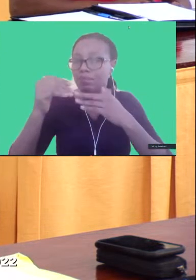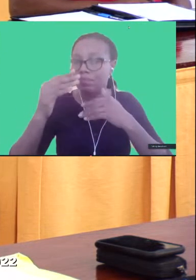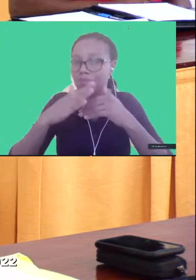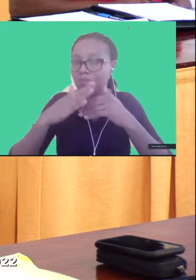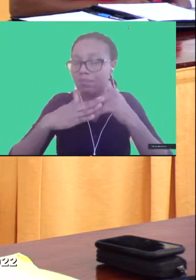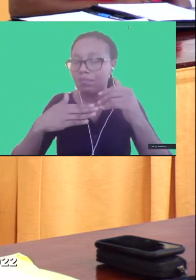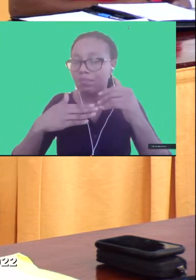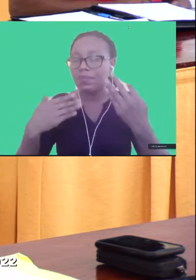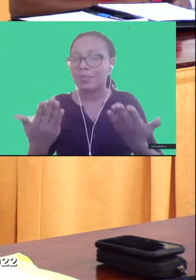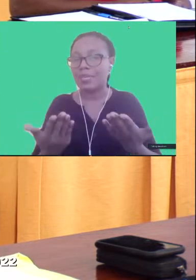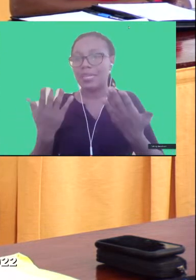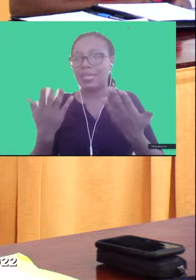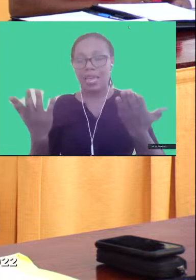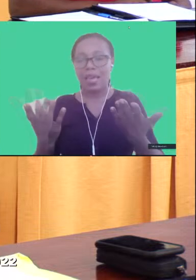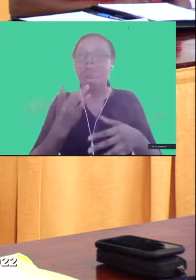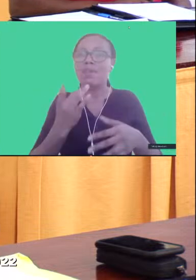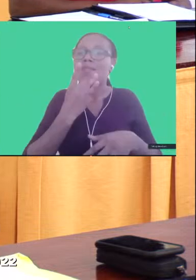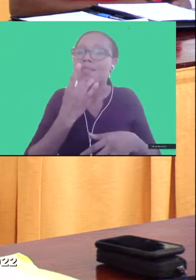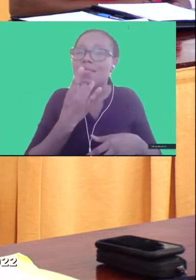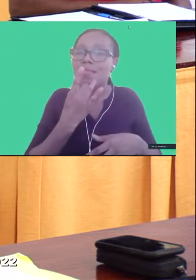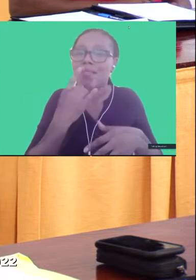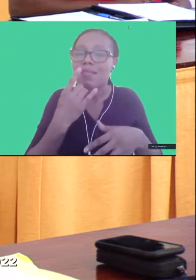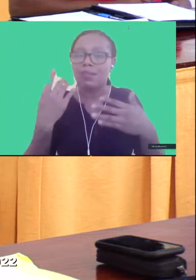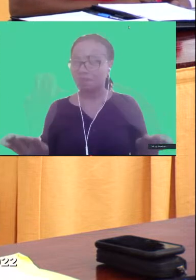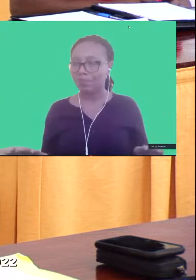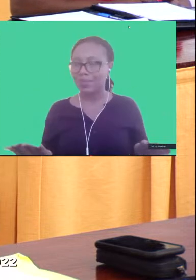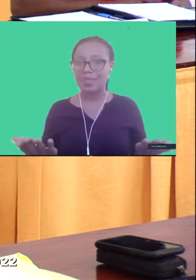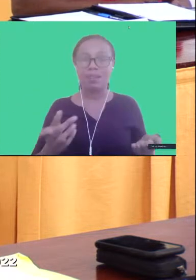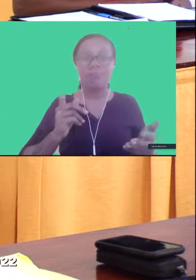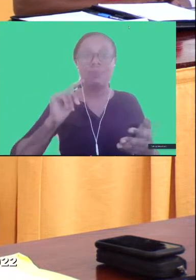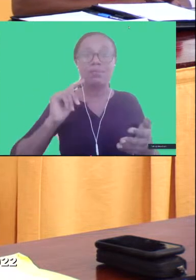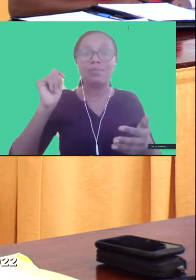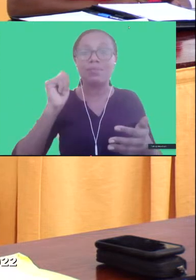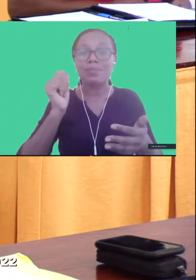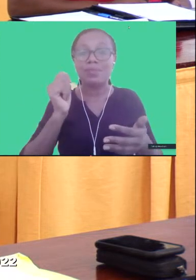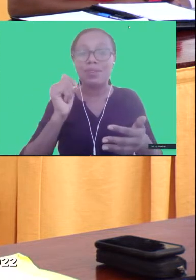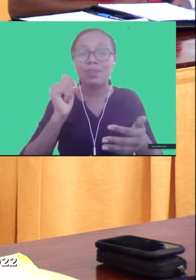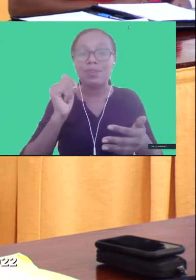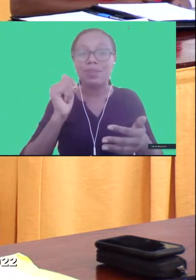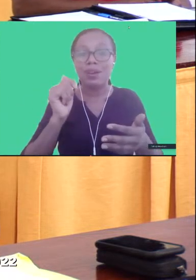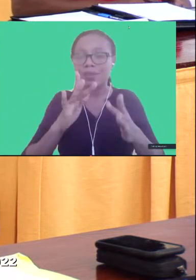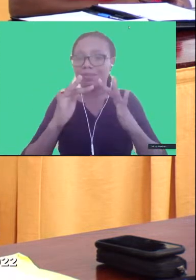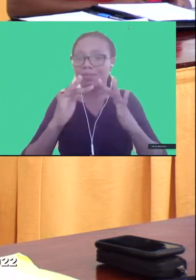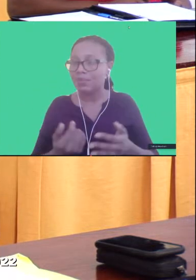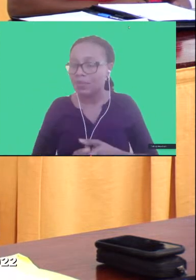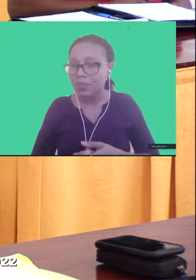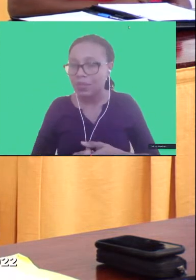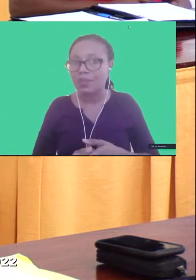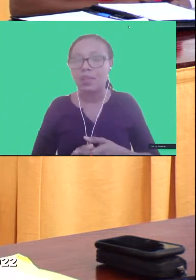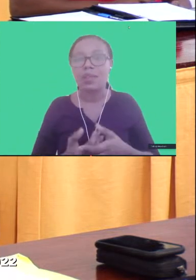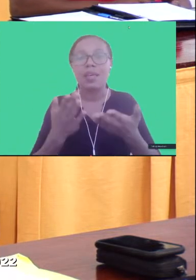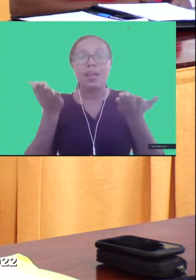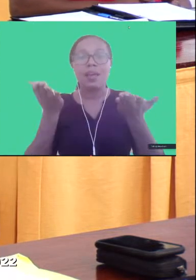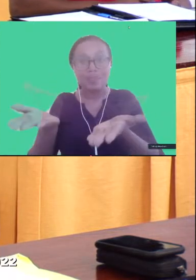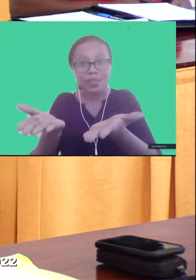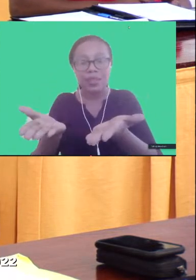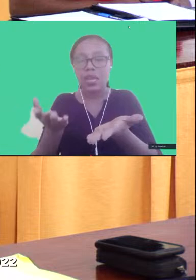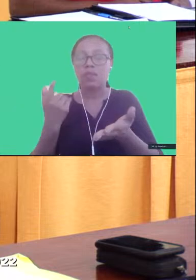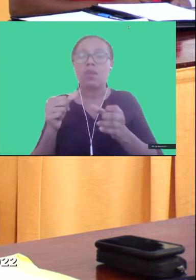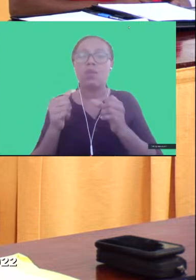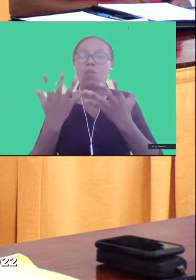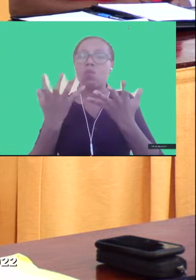so that they can continue to ply their trade later into the evening, if that is their wish, as I have seen firsthand in places like